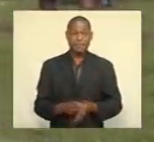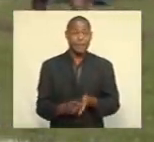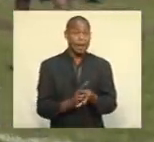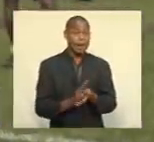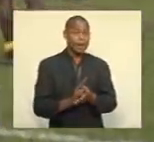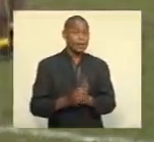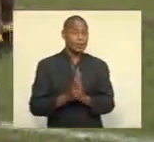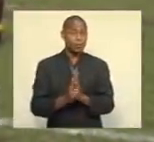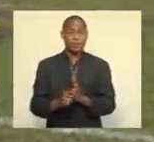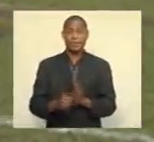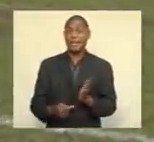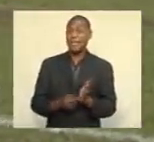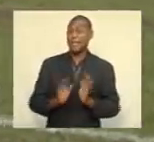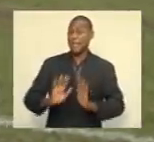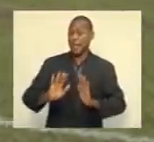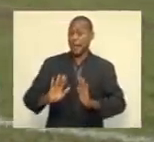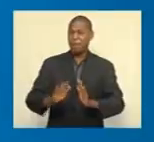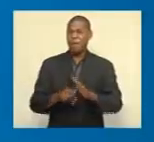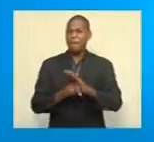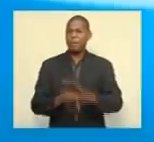sports, Tailevu faces pressure.